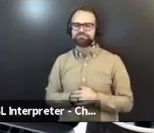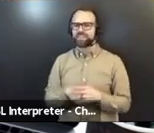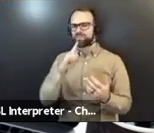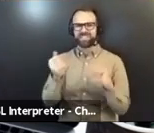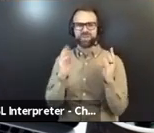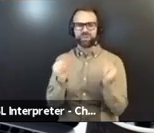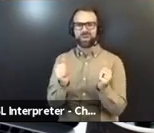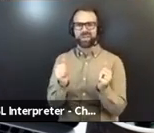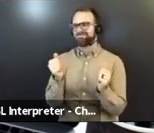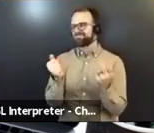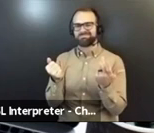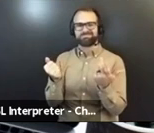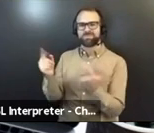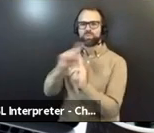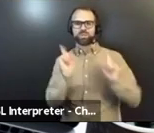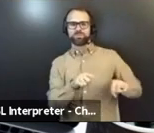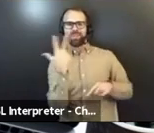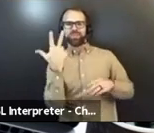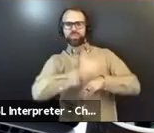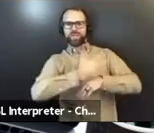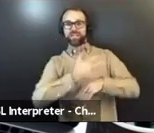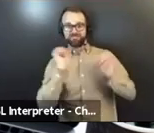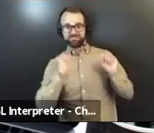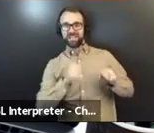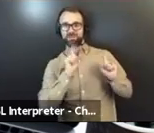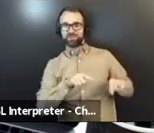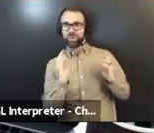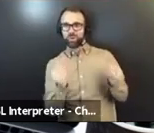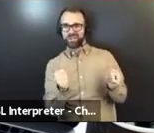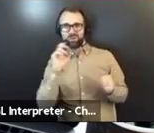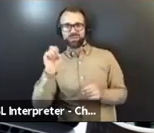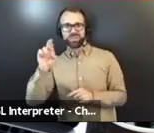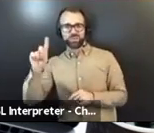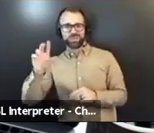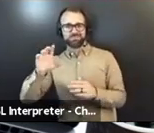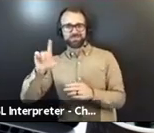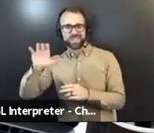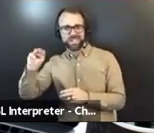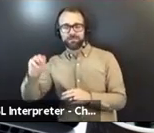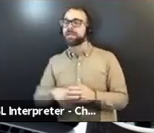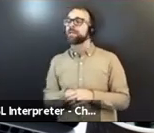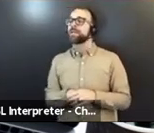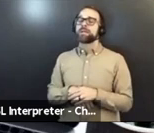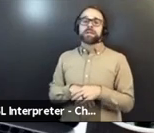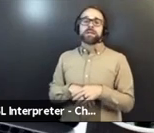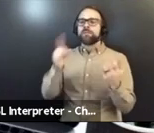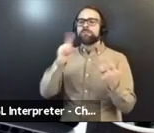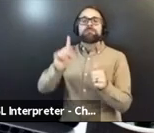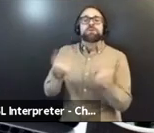now. And they've got methods to do that. But, you know, really what the first thing is, identify the projects that you want to